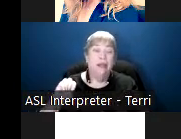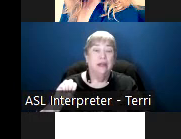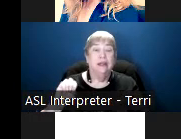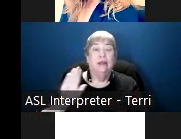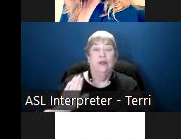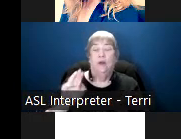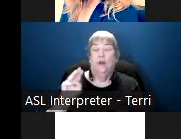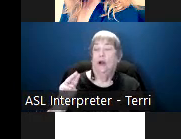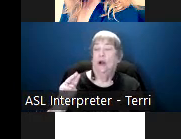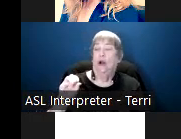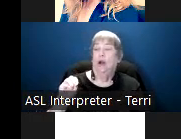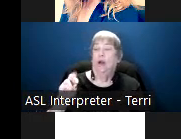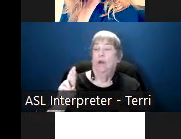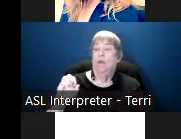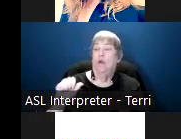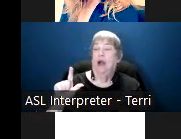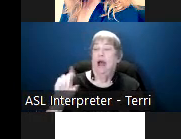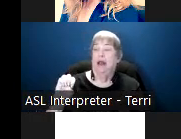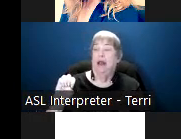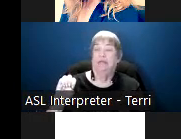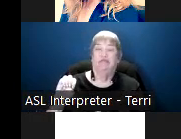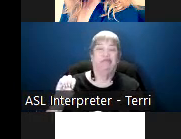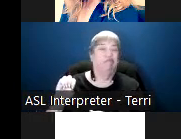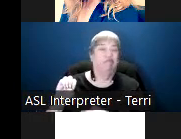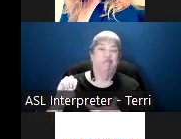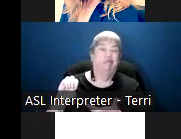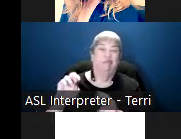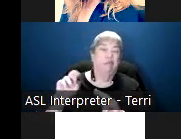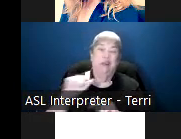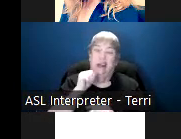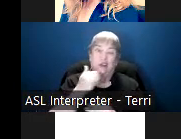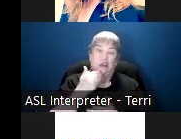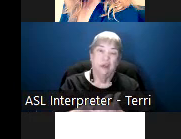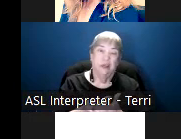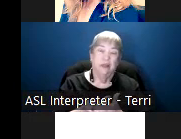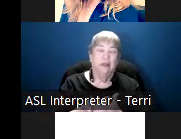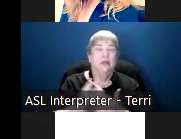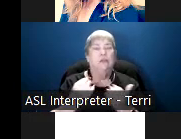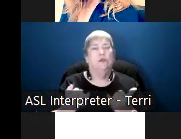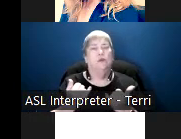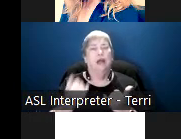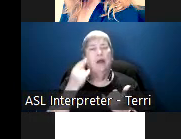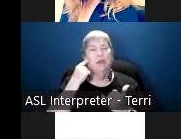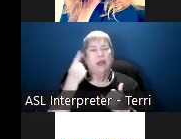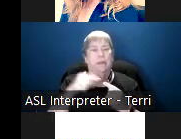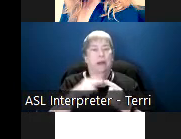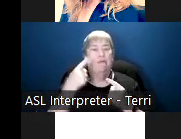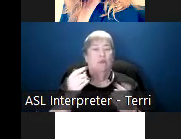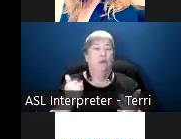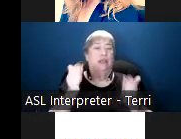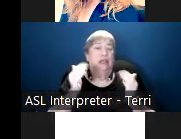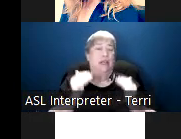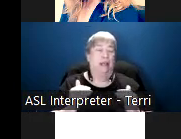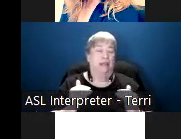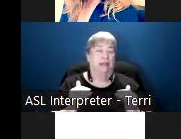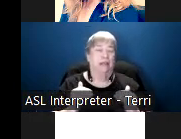be impacted when we're not practicing good self-care. So I want you to think about for this next section, we're